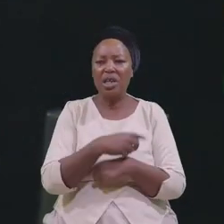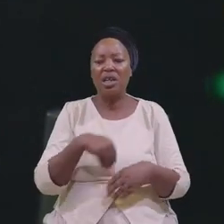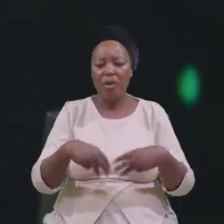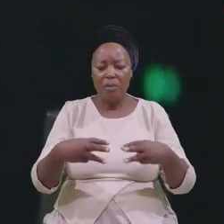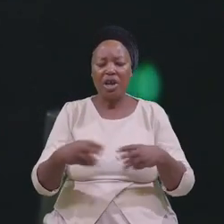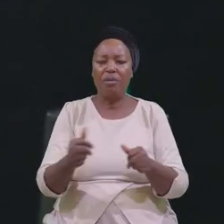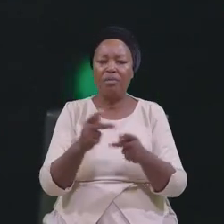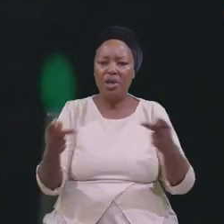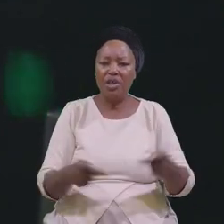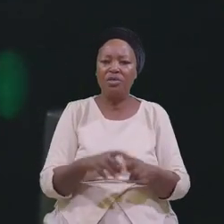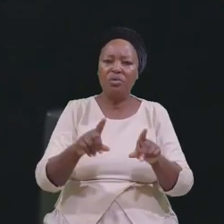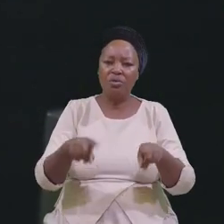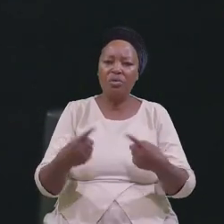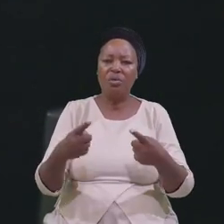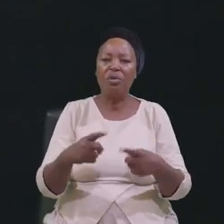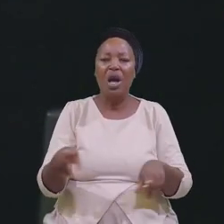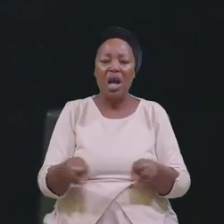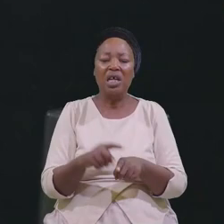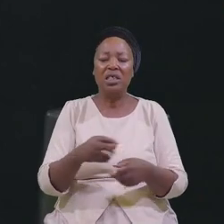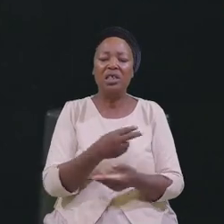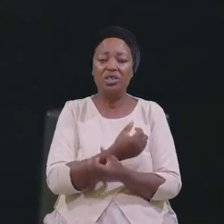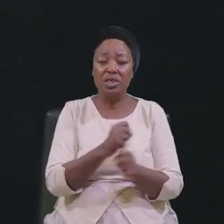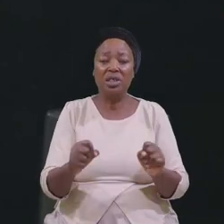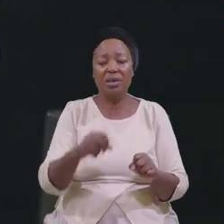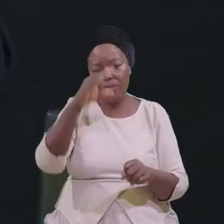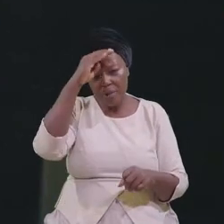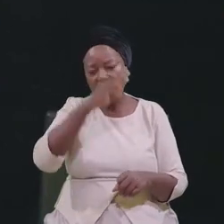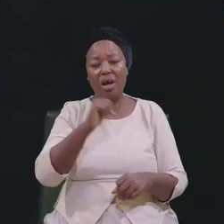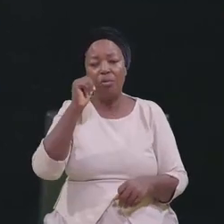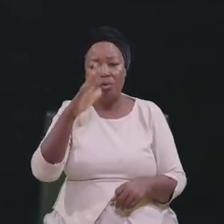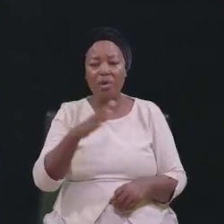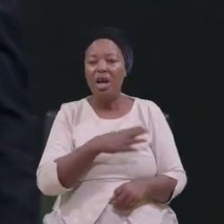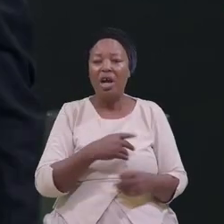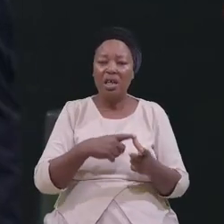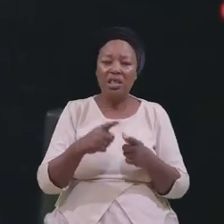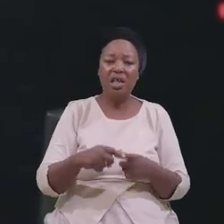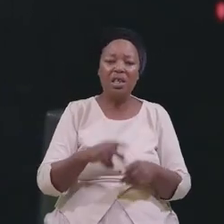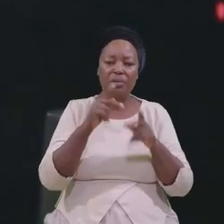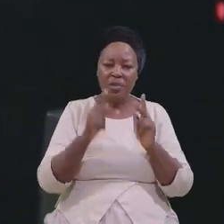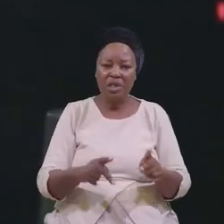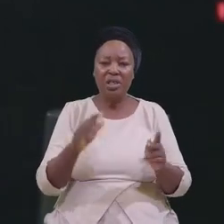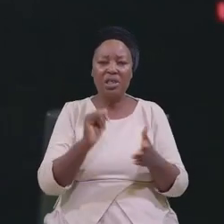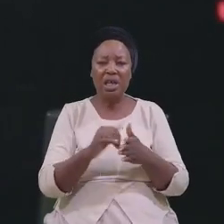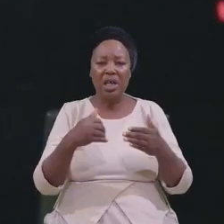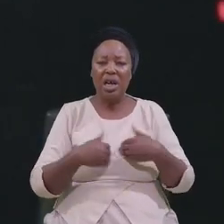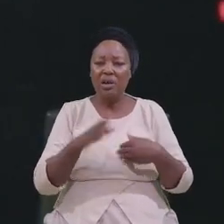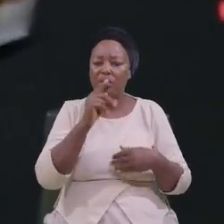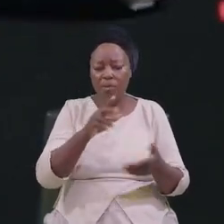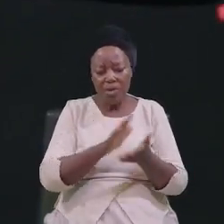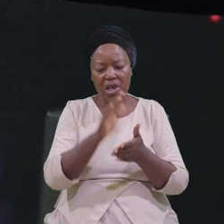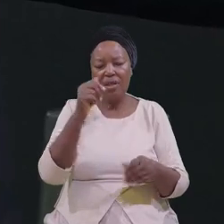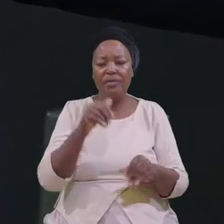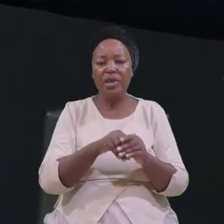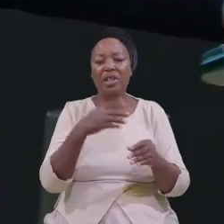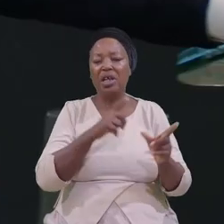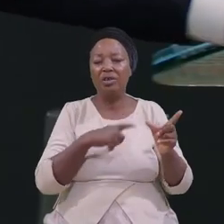go like a redeemed man, a redeemed woman, a person that has believed on the Lord